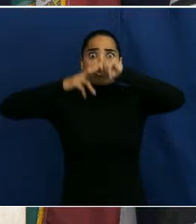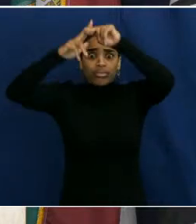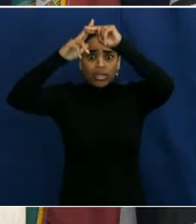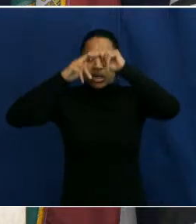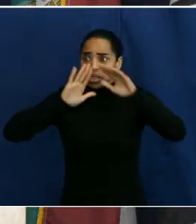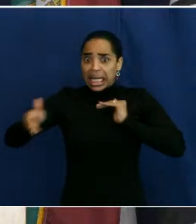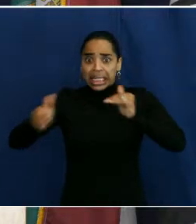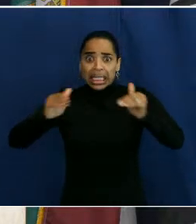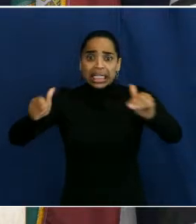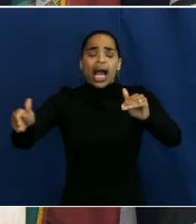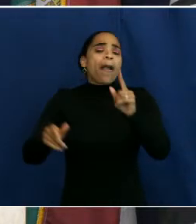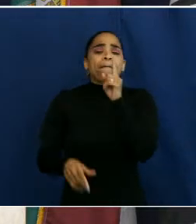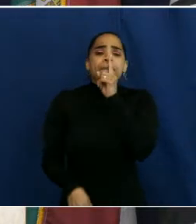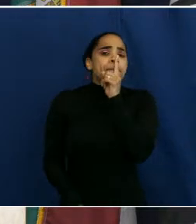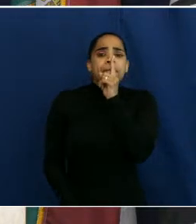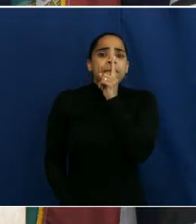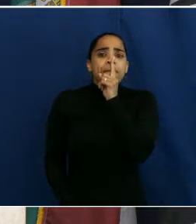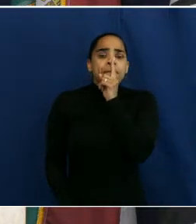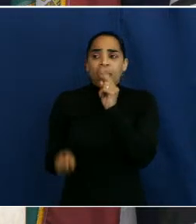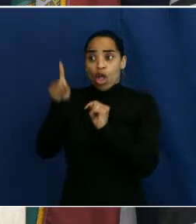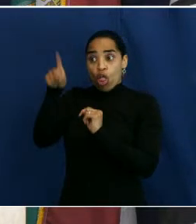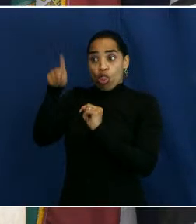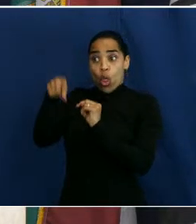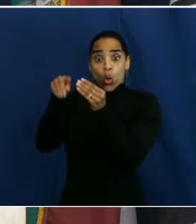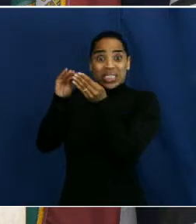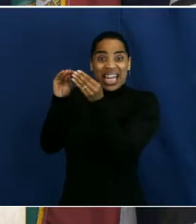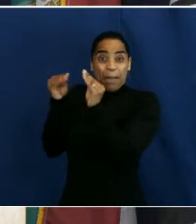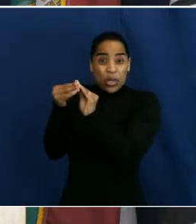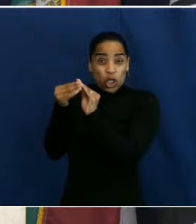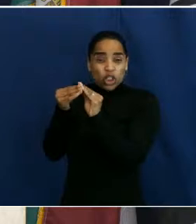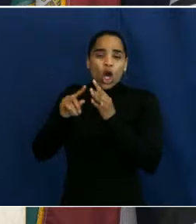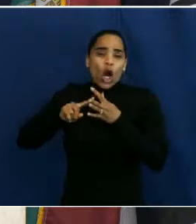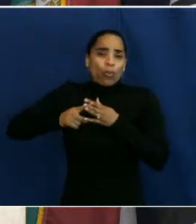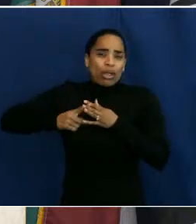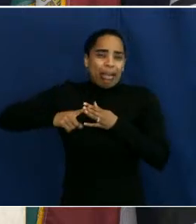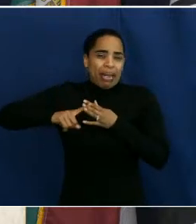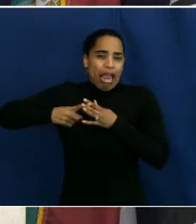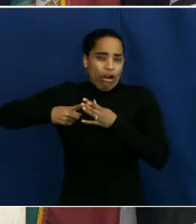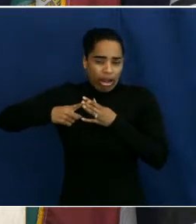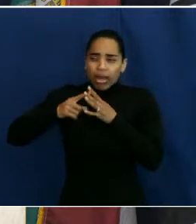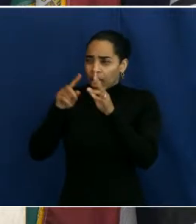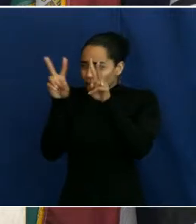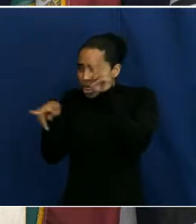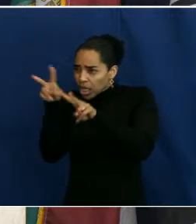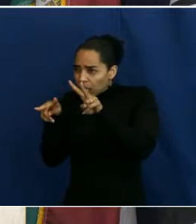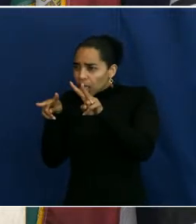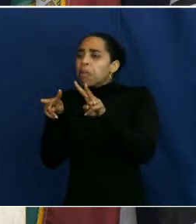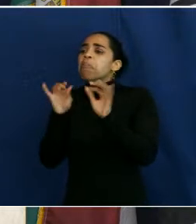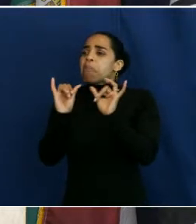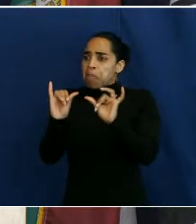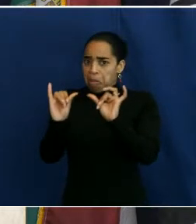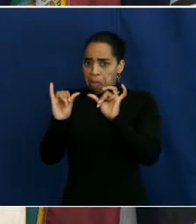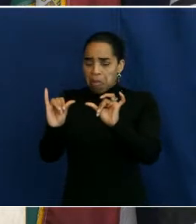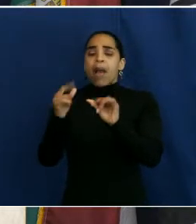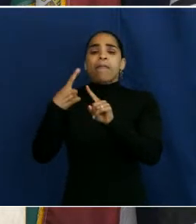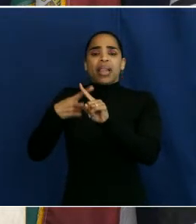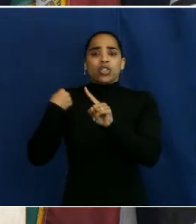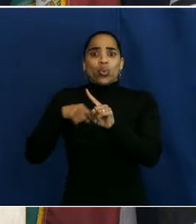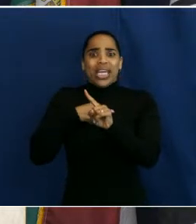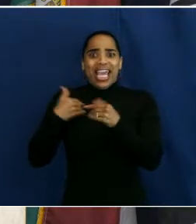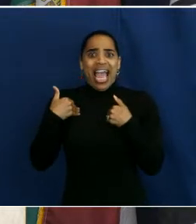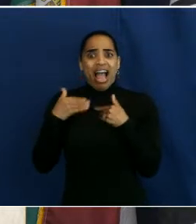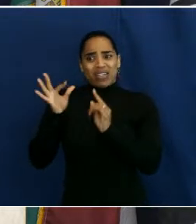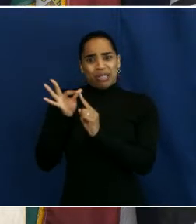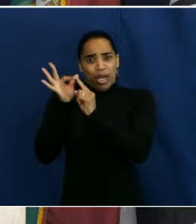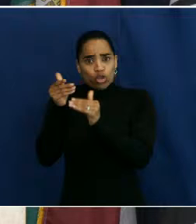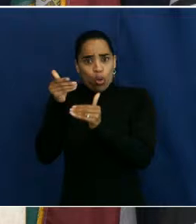recently. All of the data we report is preliminary, and in order to ensure the accuracy of our data, we have a quality assurance process in place that